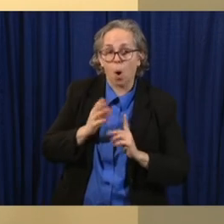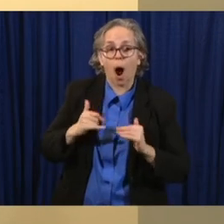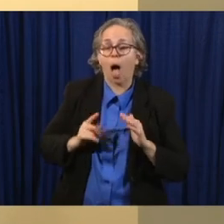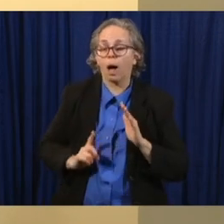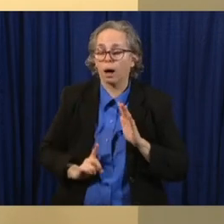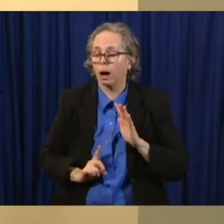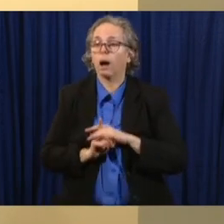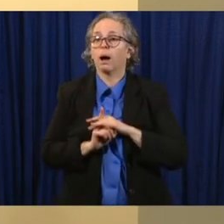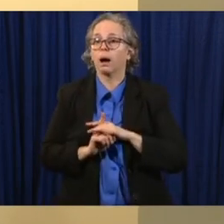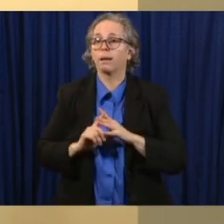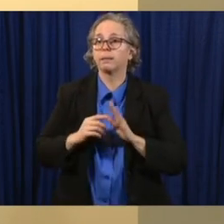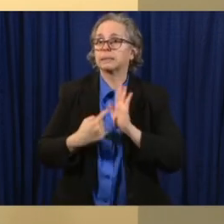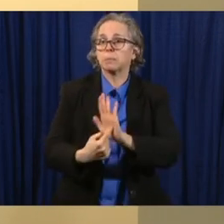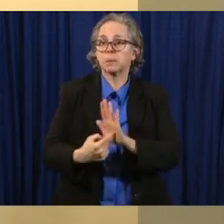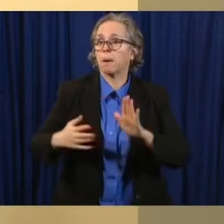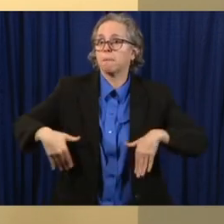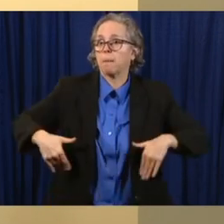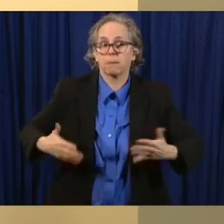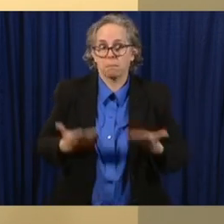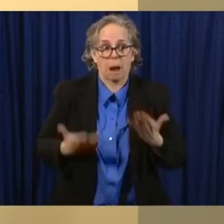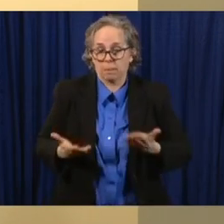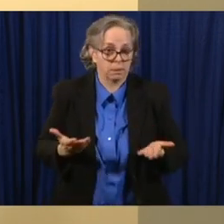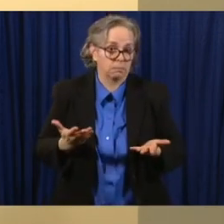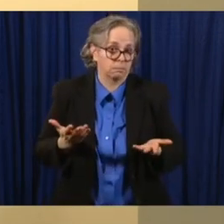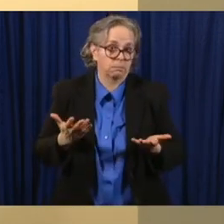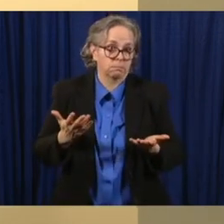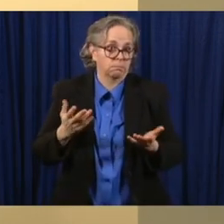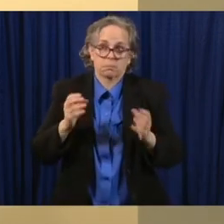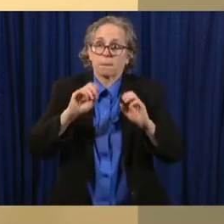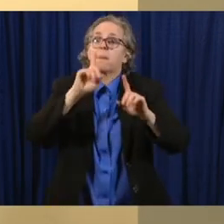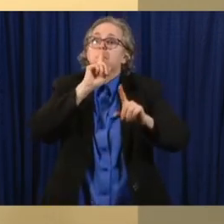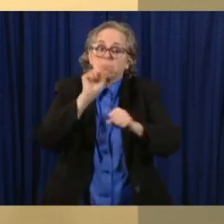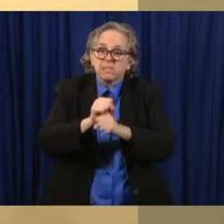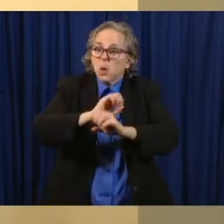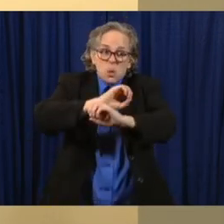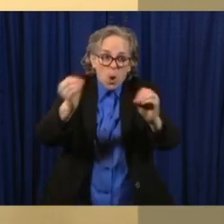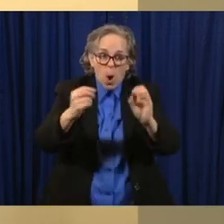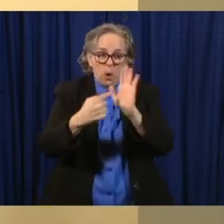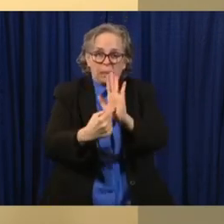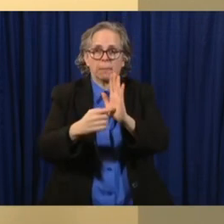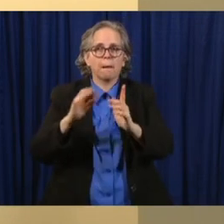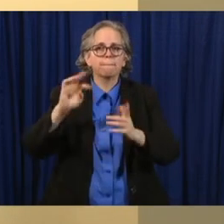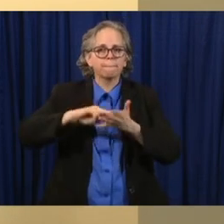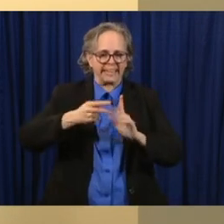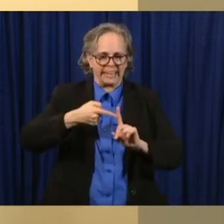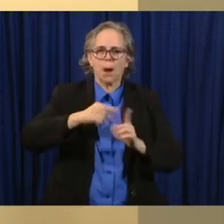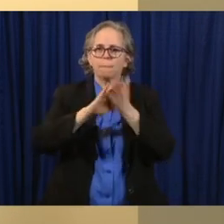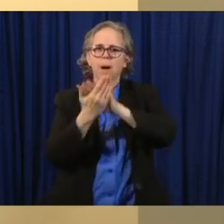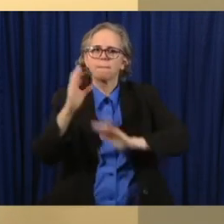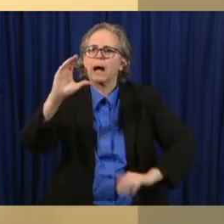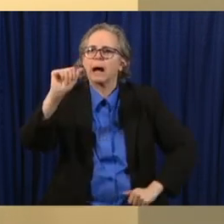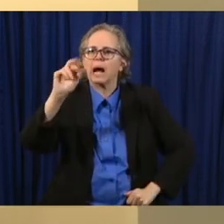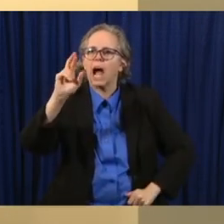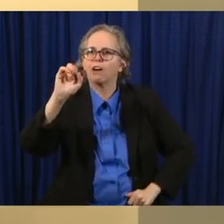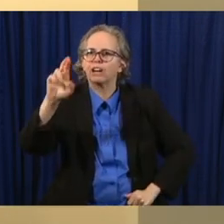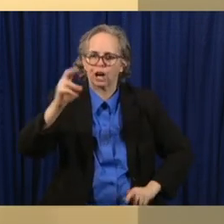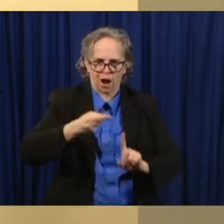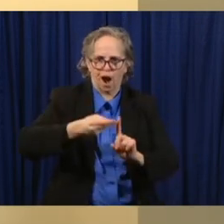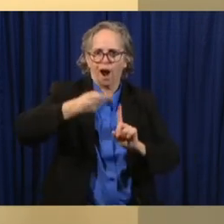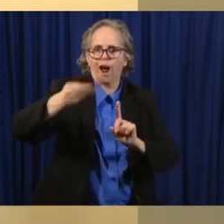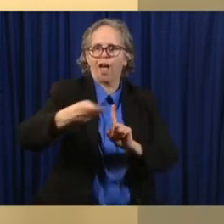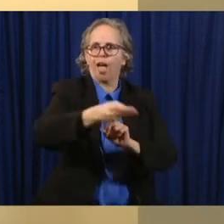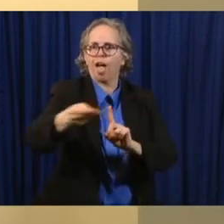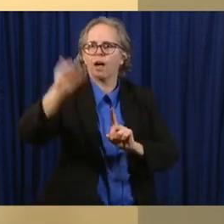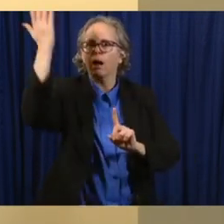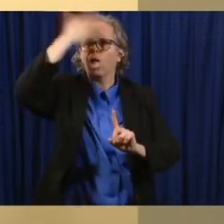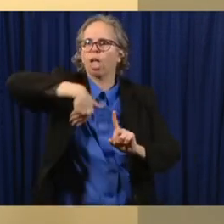of the population who are really being carriers or vectors without even realizing it. So this is the